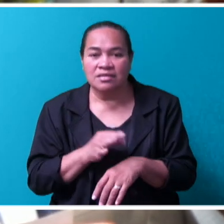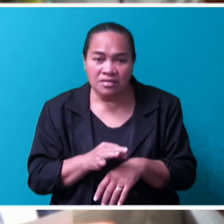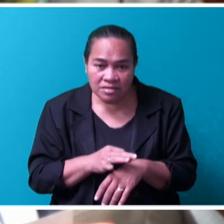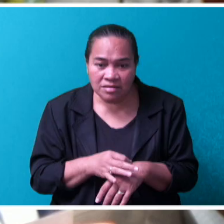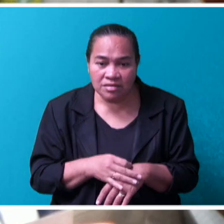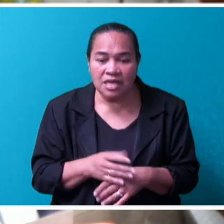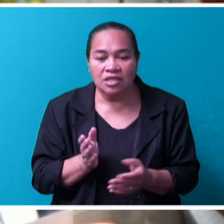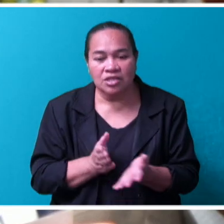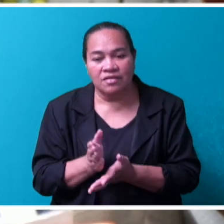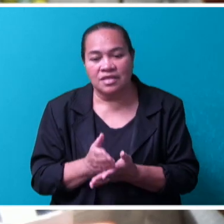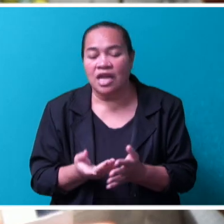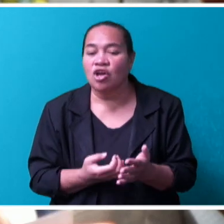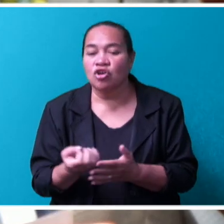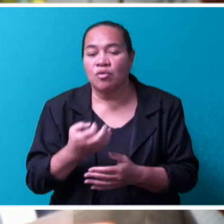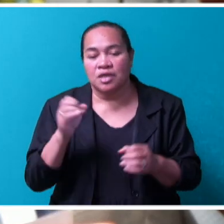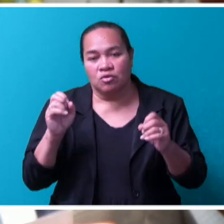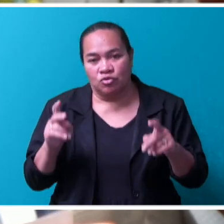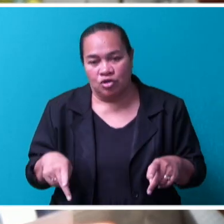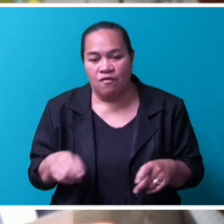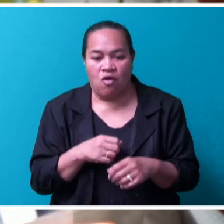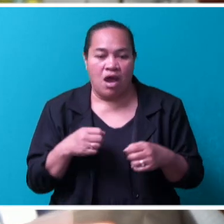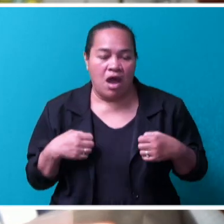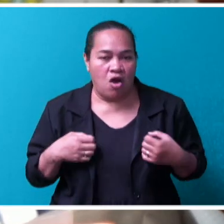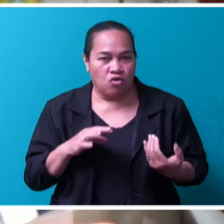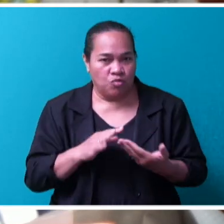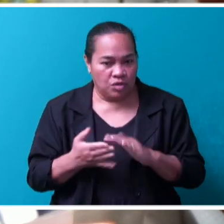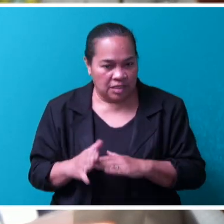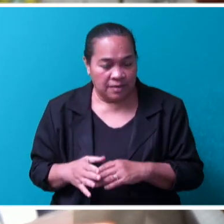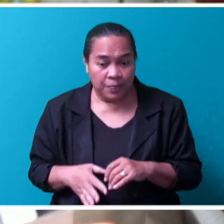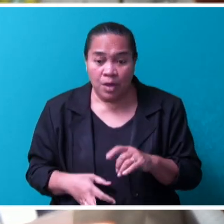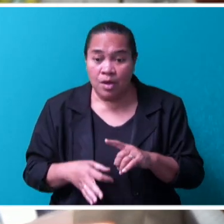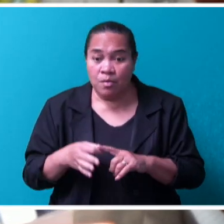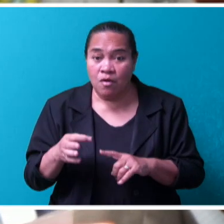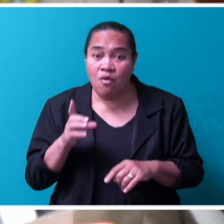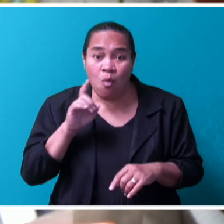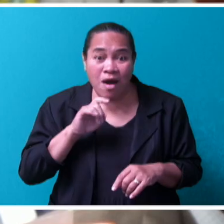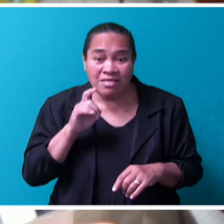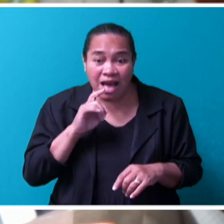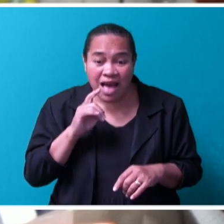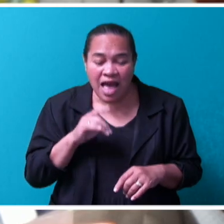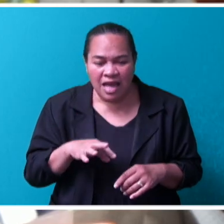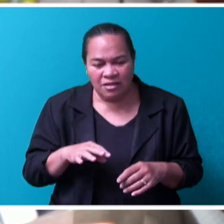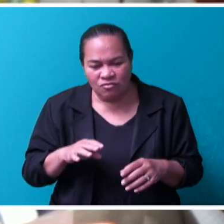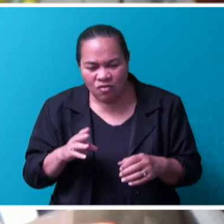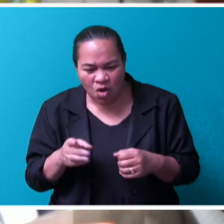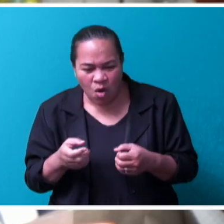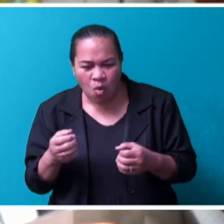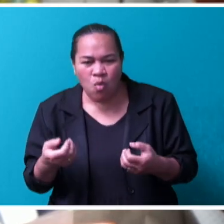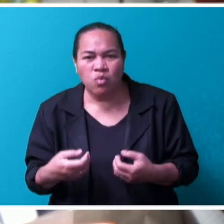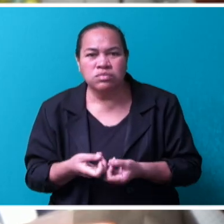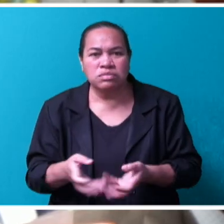for our communities. To improve water supply, treatment and wastewater